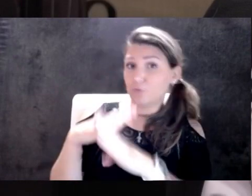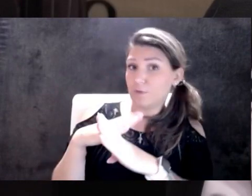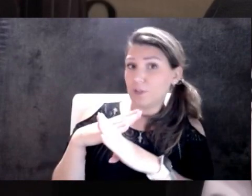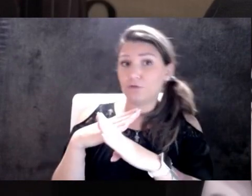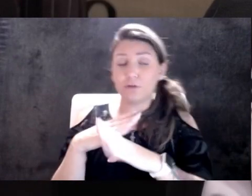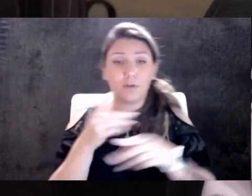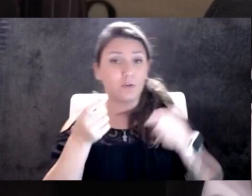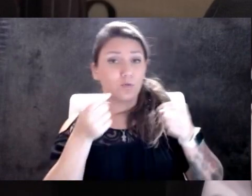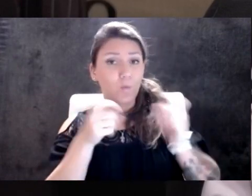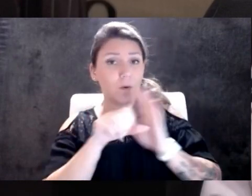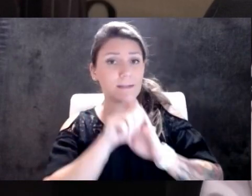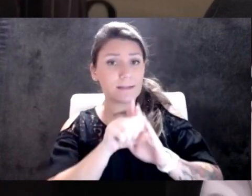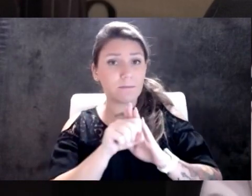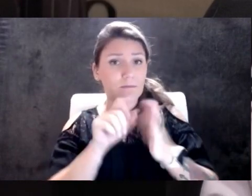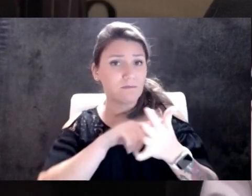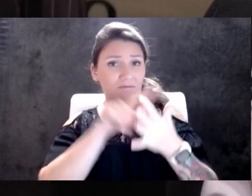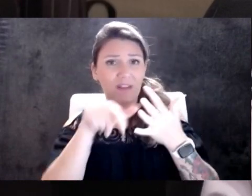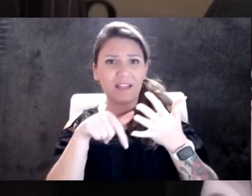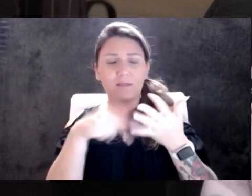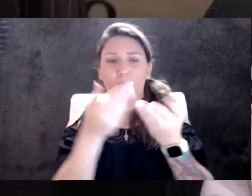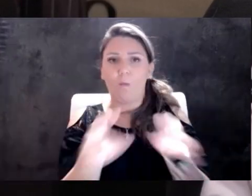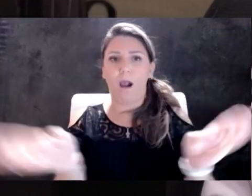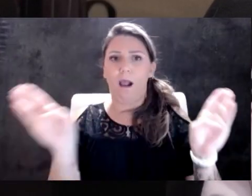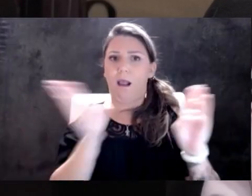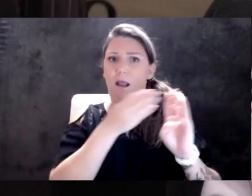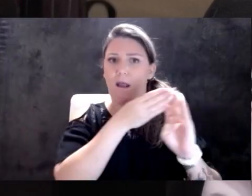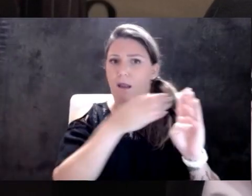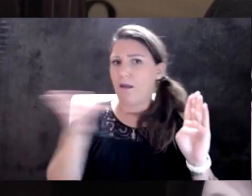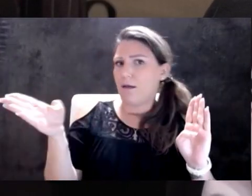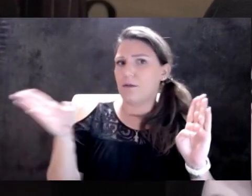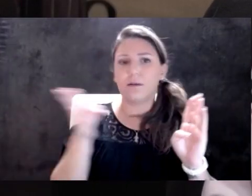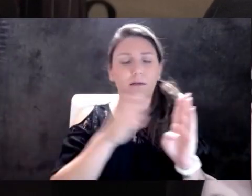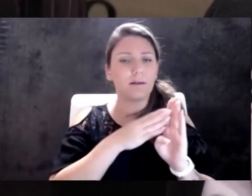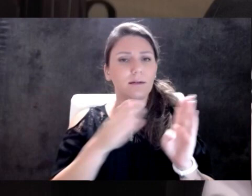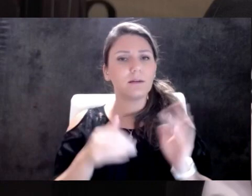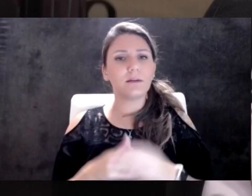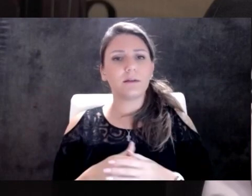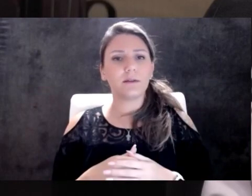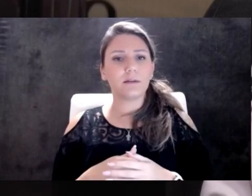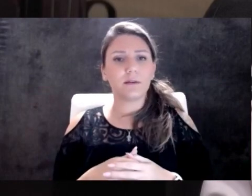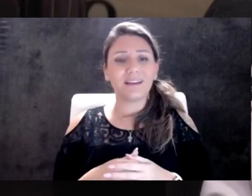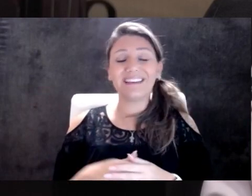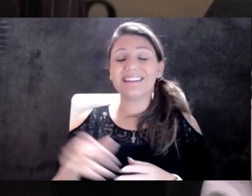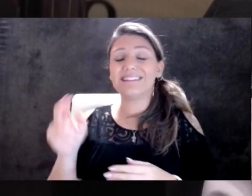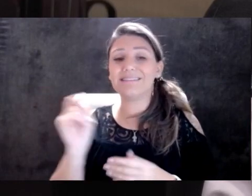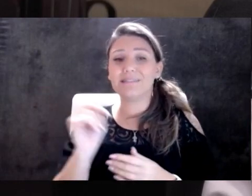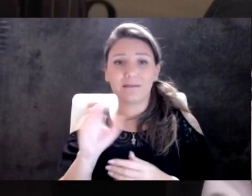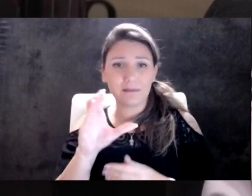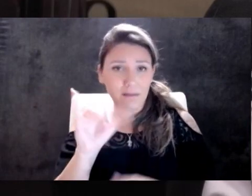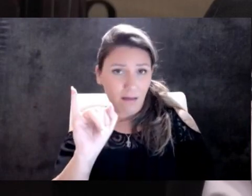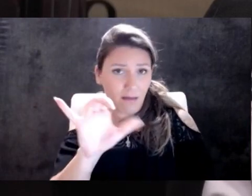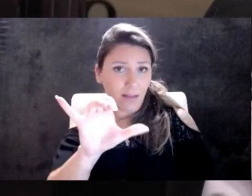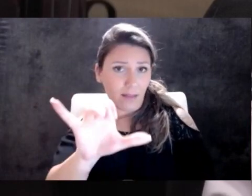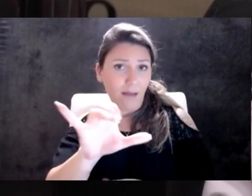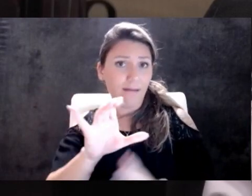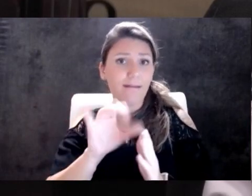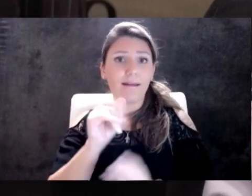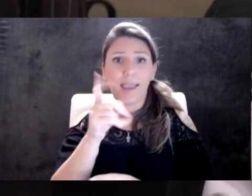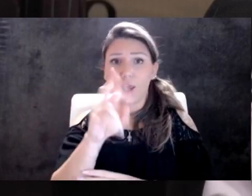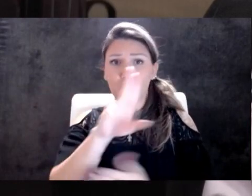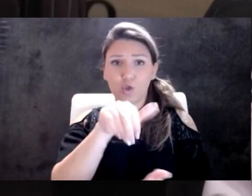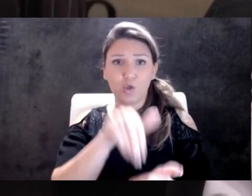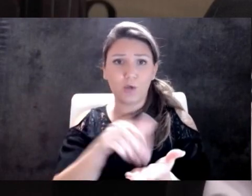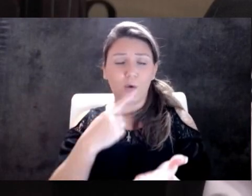it's a wide spectrum. And it also means that being NCI designated cancer center, we house many of